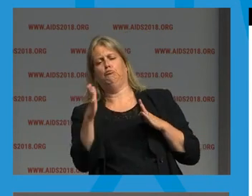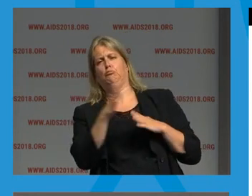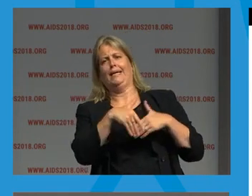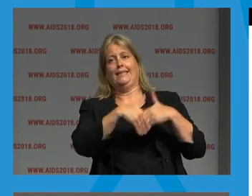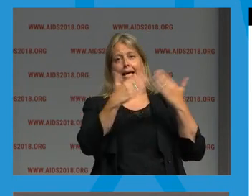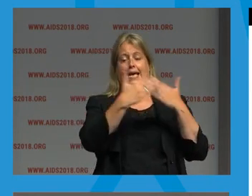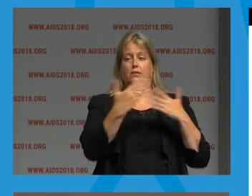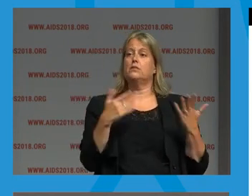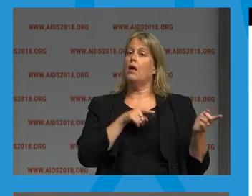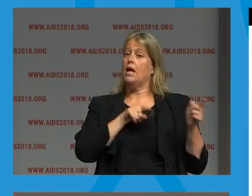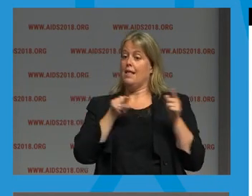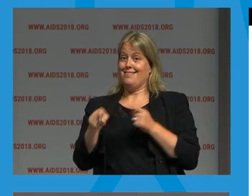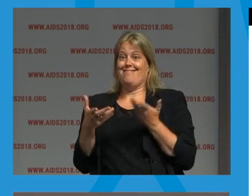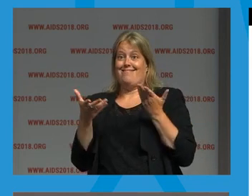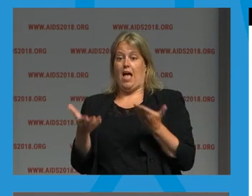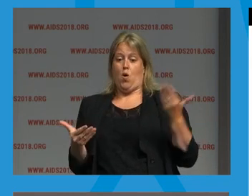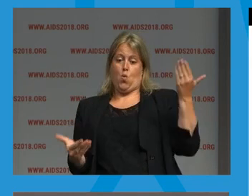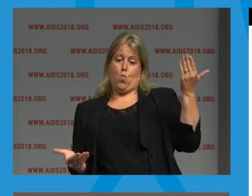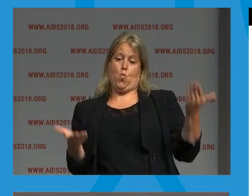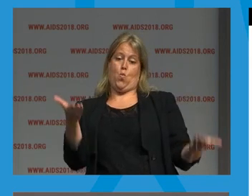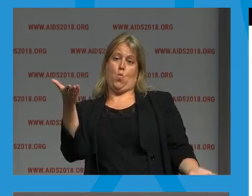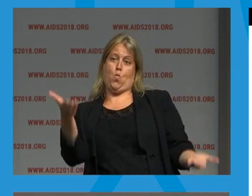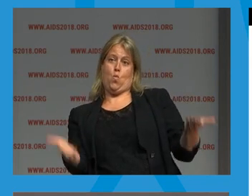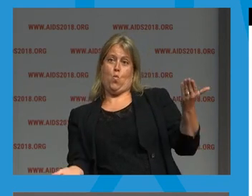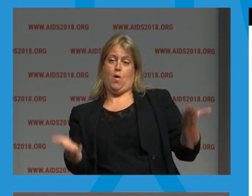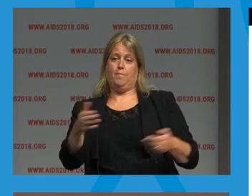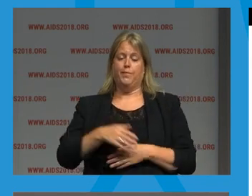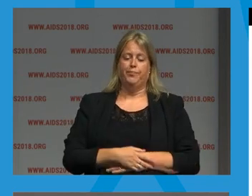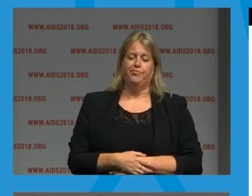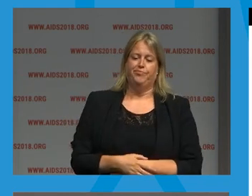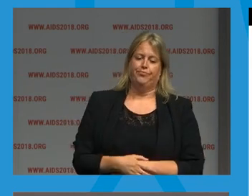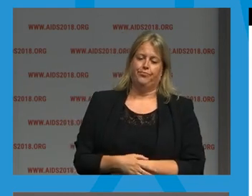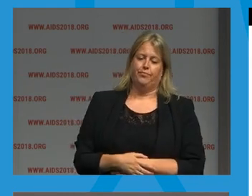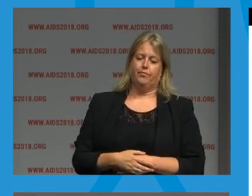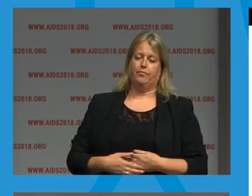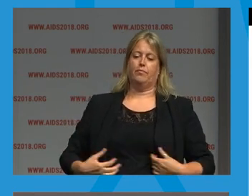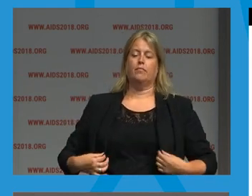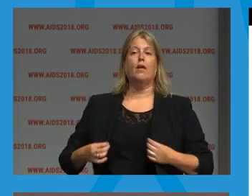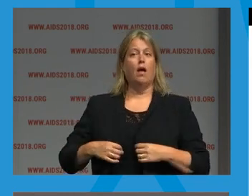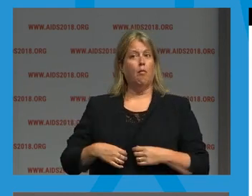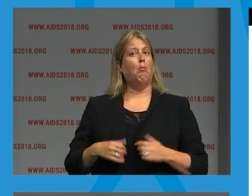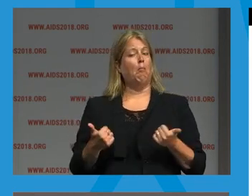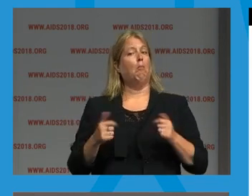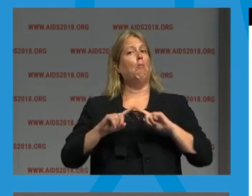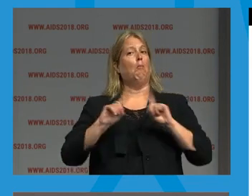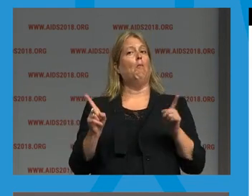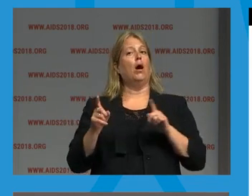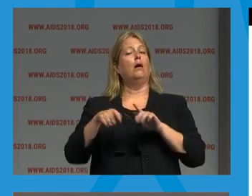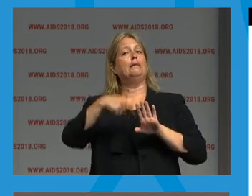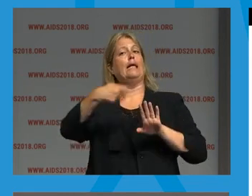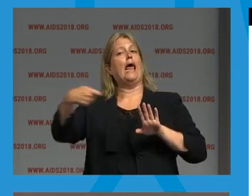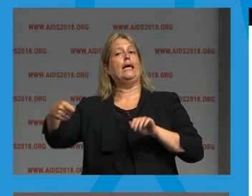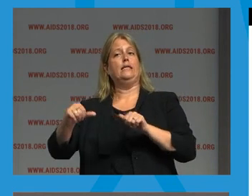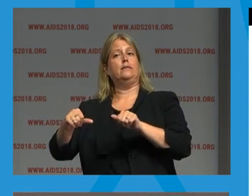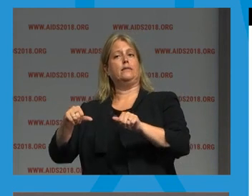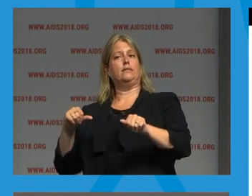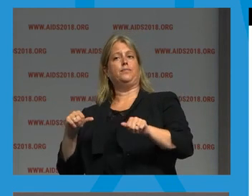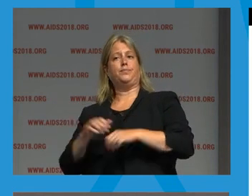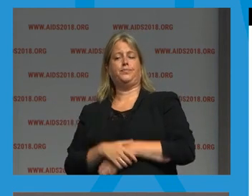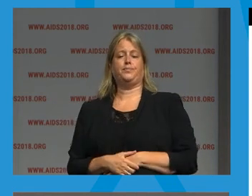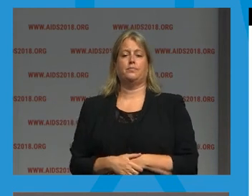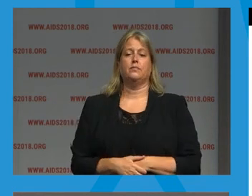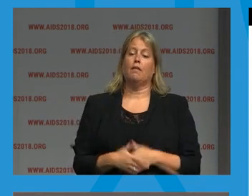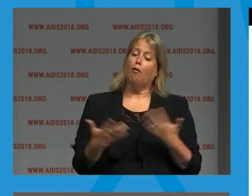to the plasmaviral rebound with the group with the antibody, it indeed was delayed. Now that's